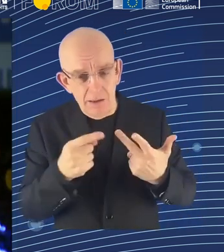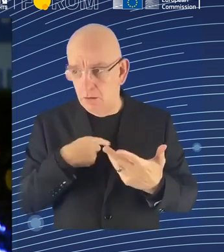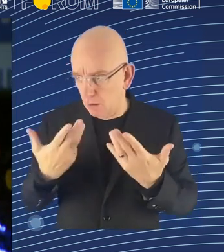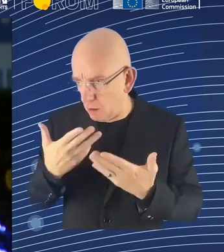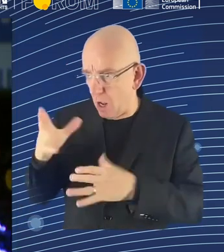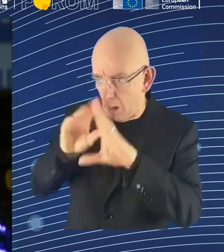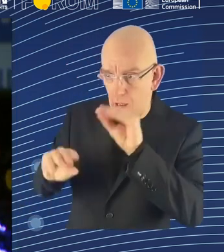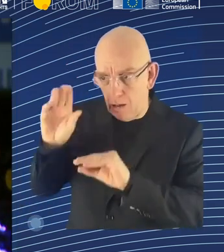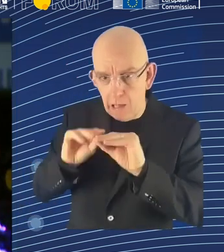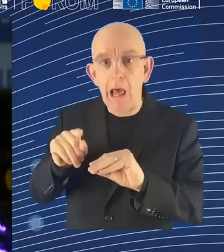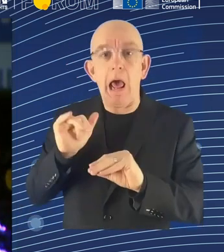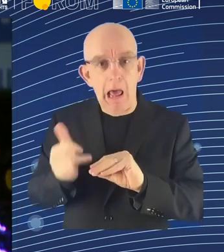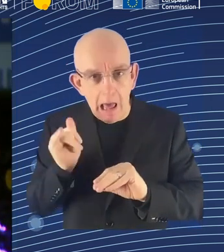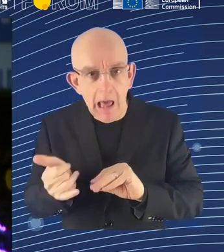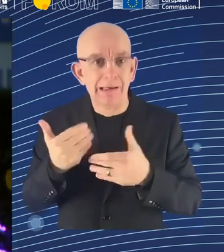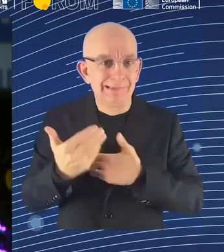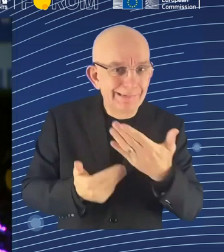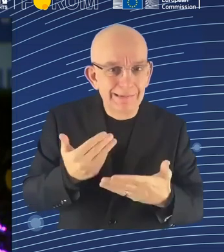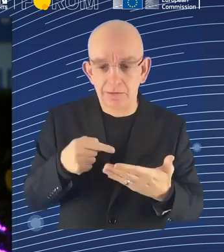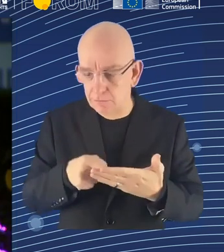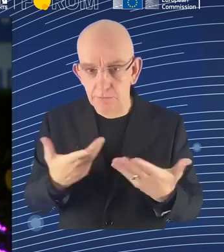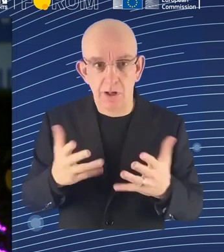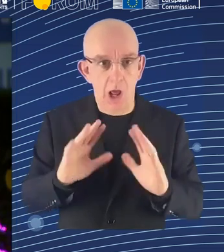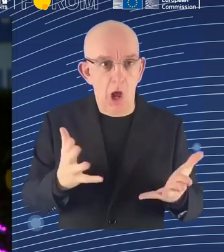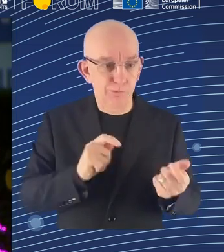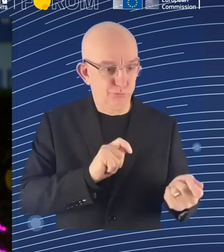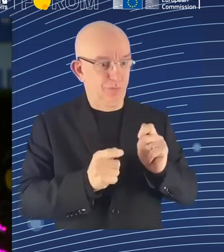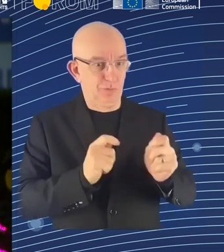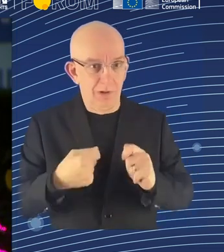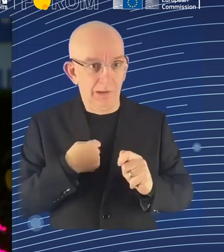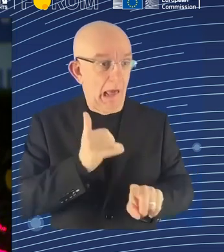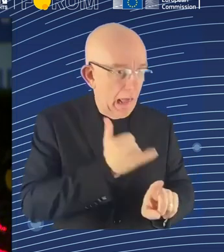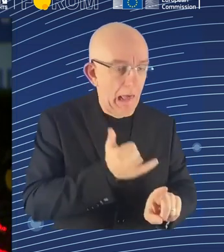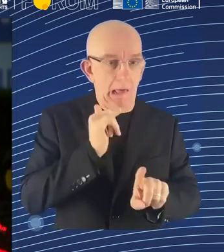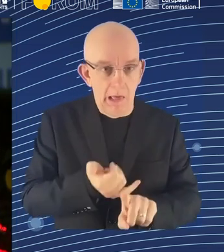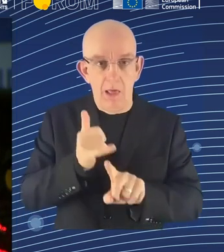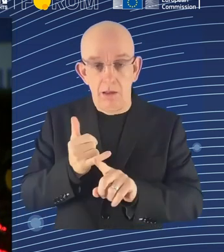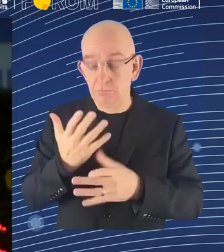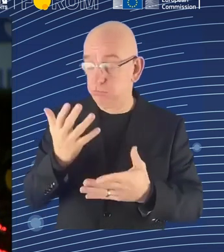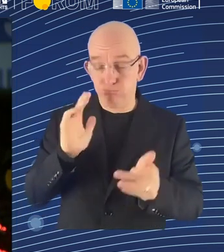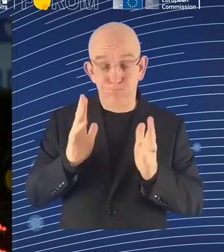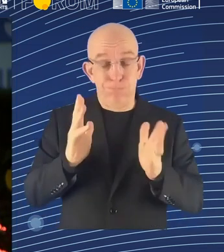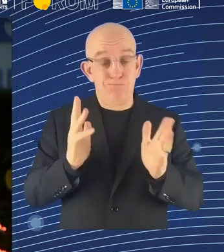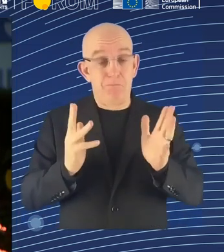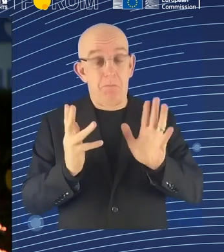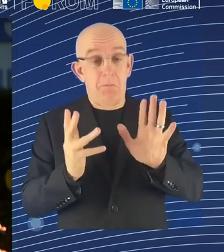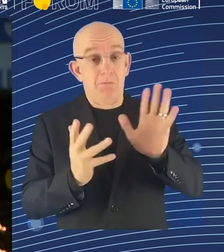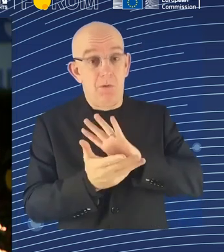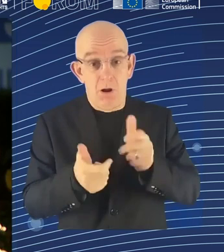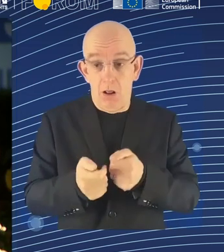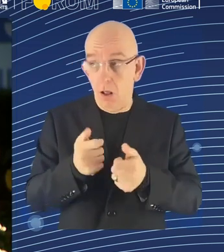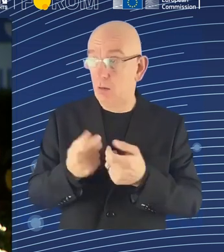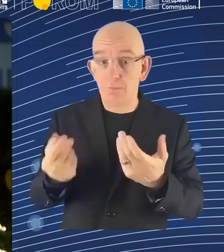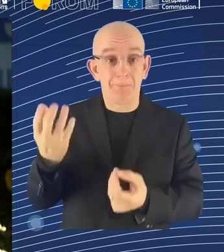the organization of our social life. A social life that itself depends on the organization of